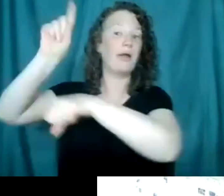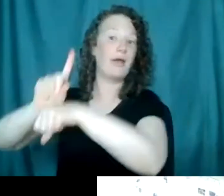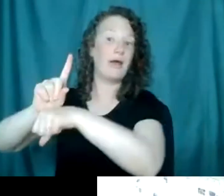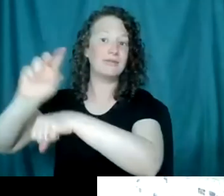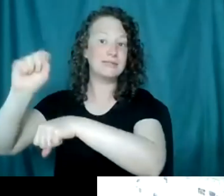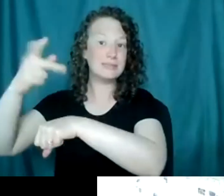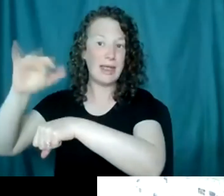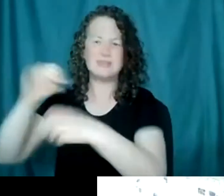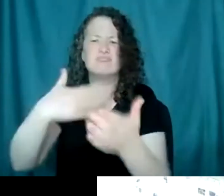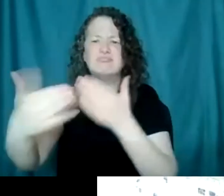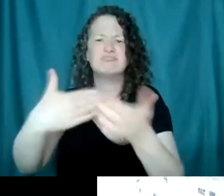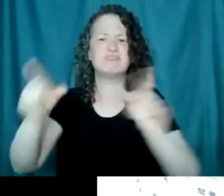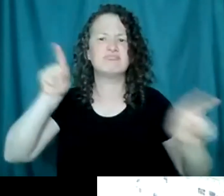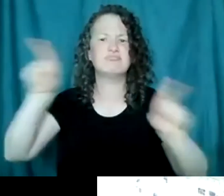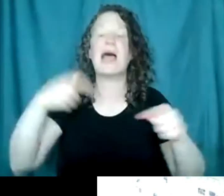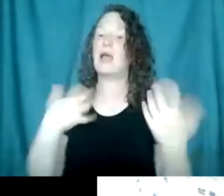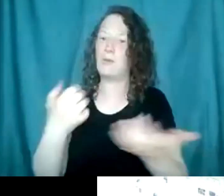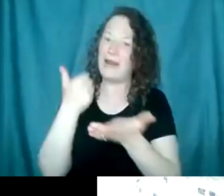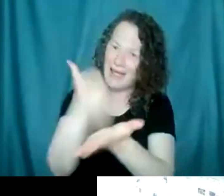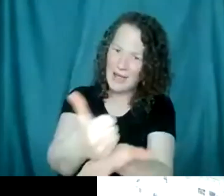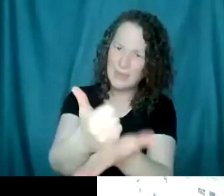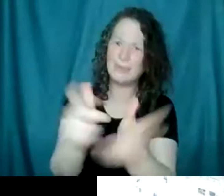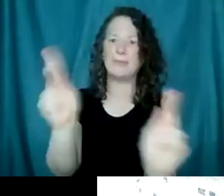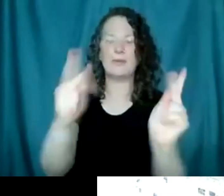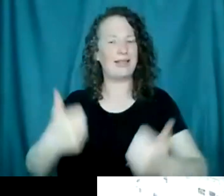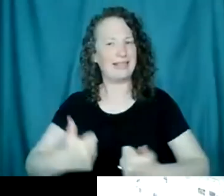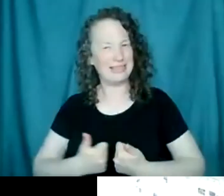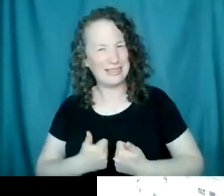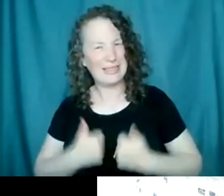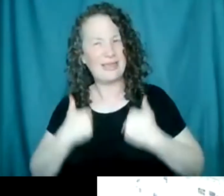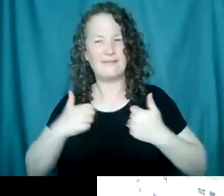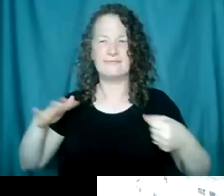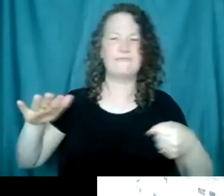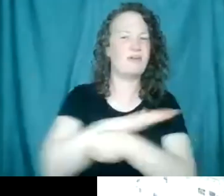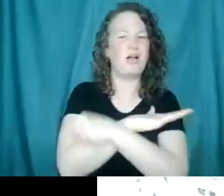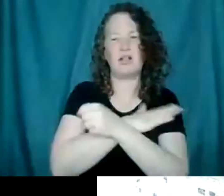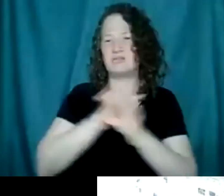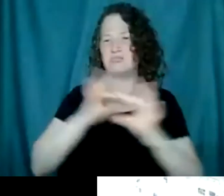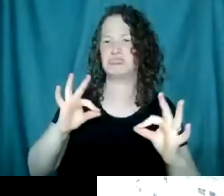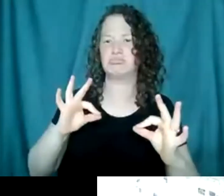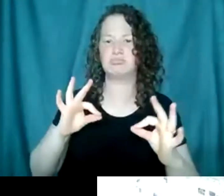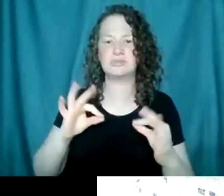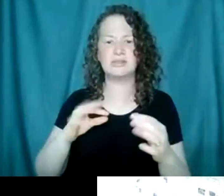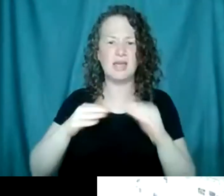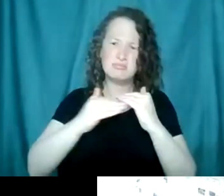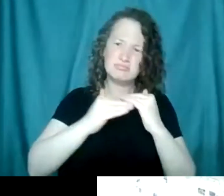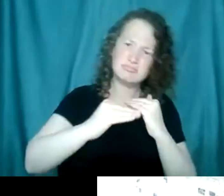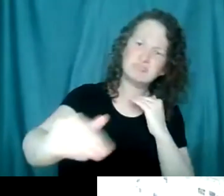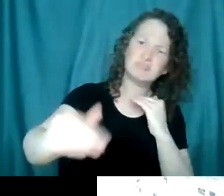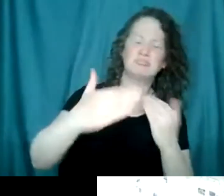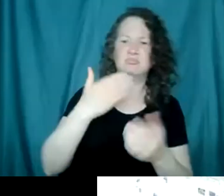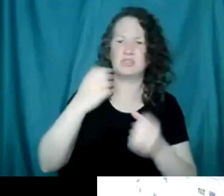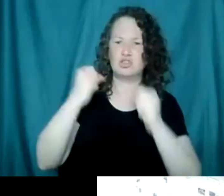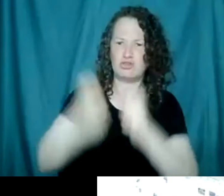be able to help them live their lives to the fullest with stable agricultural systems, being able to